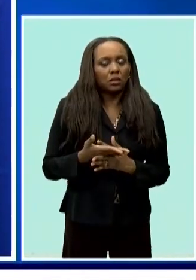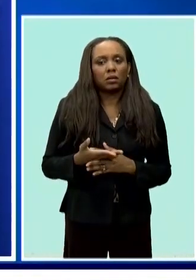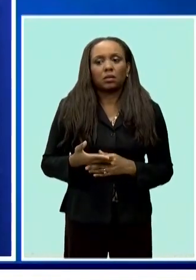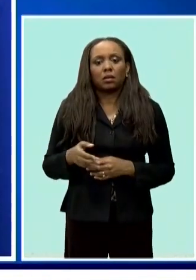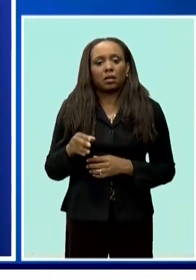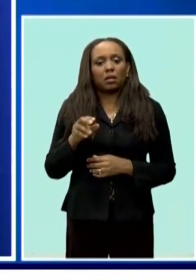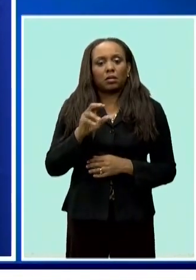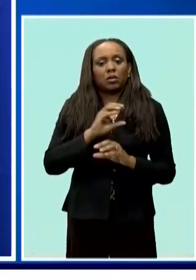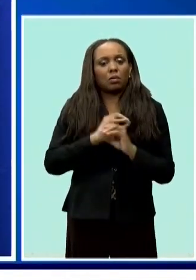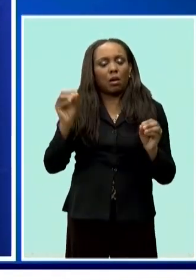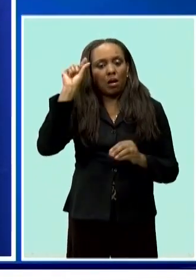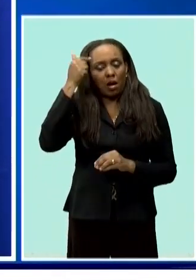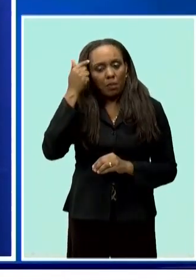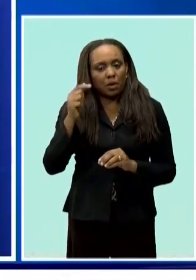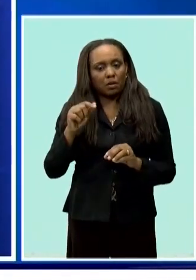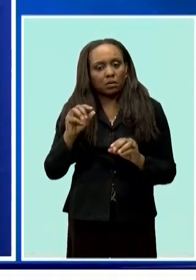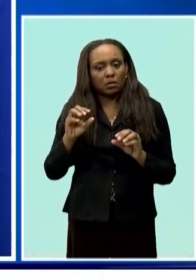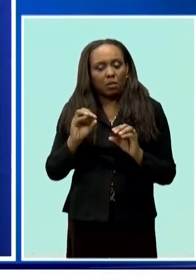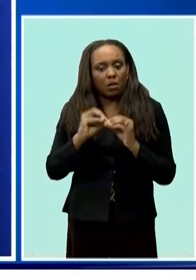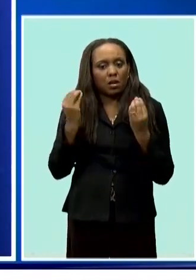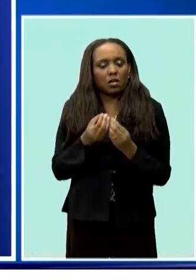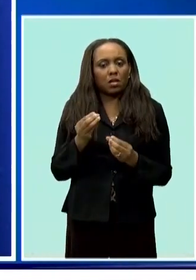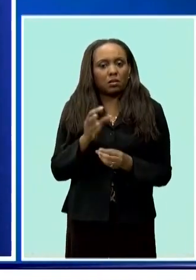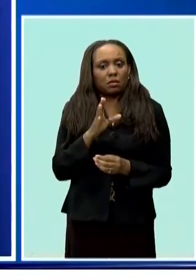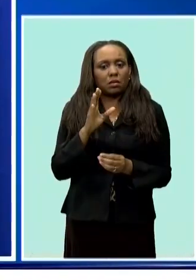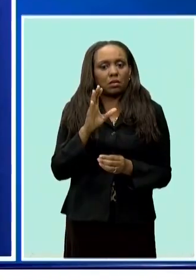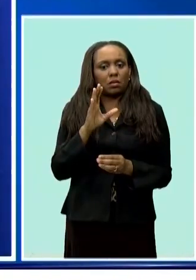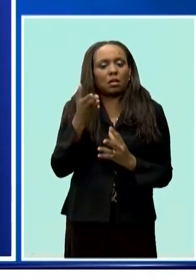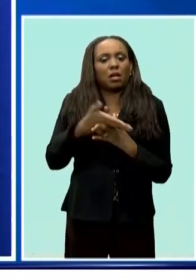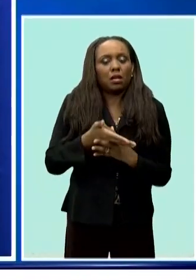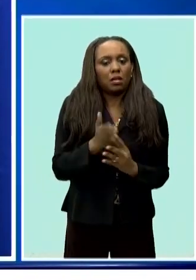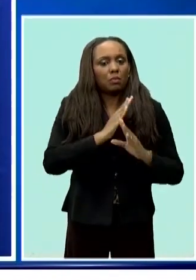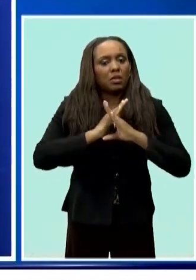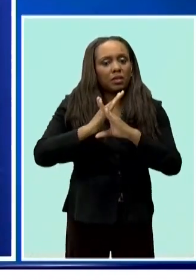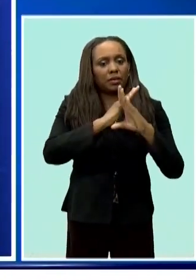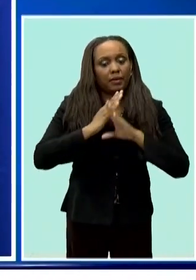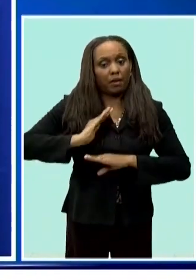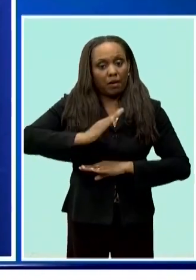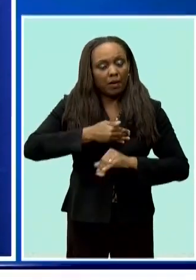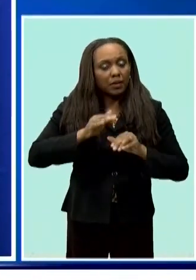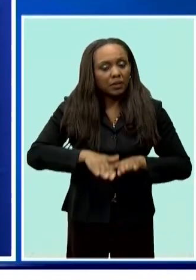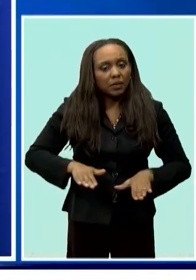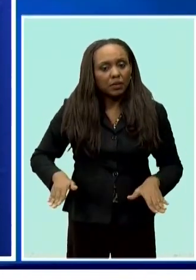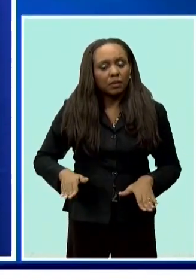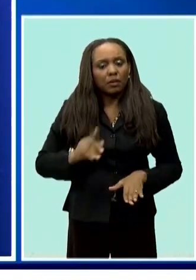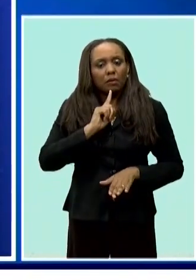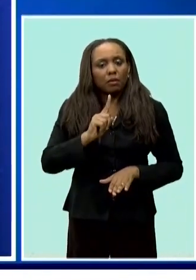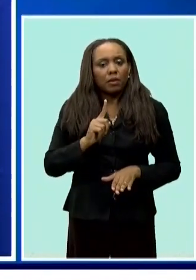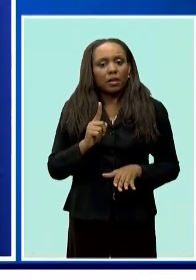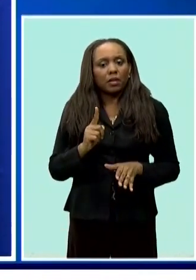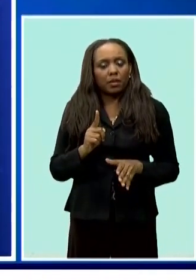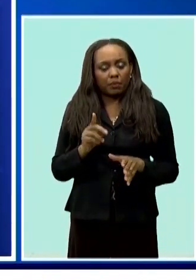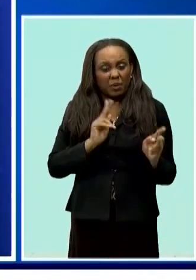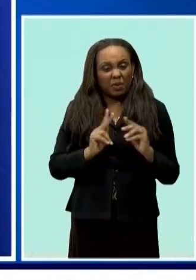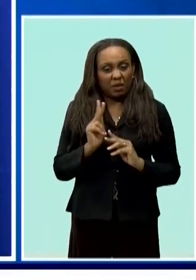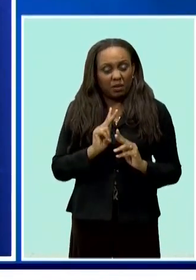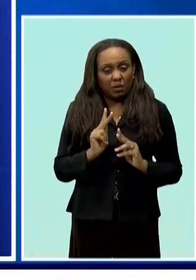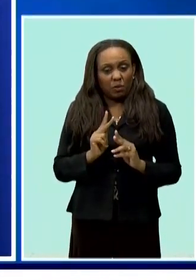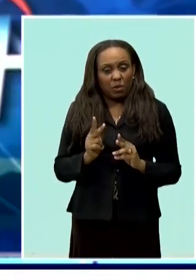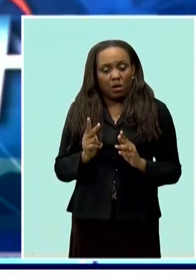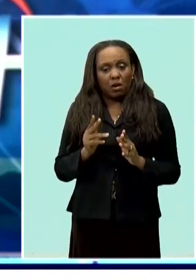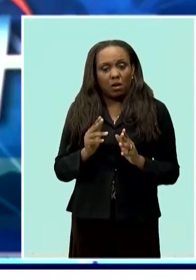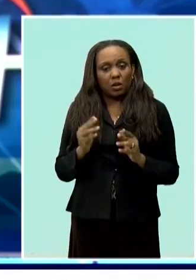Barbados. This exponential rise and exploitation in crime of our children and our youth